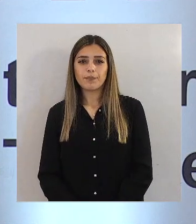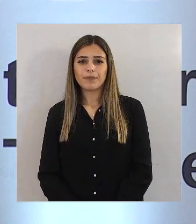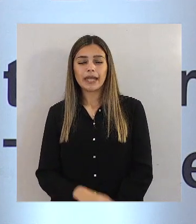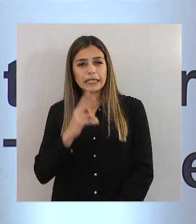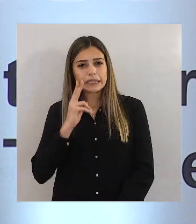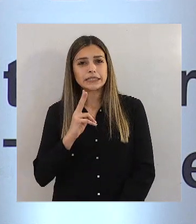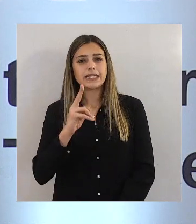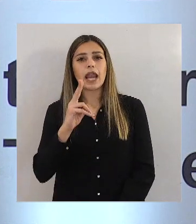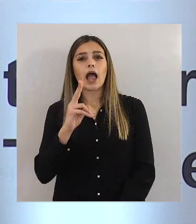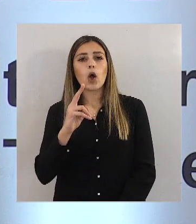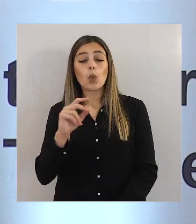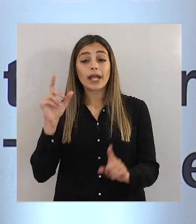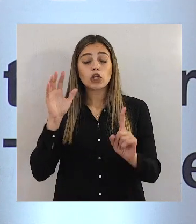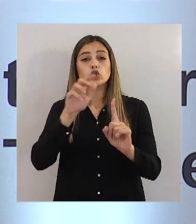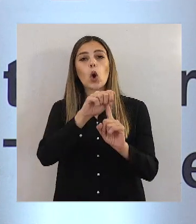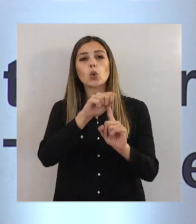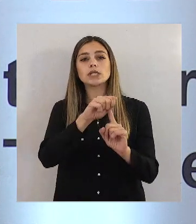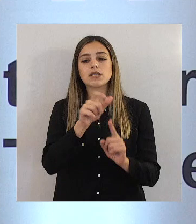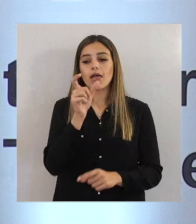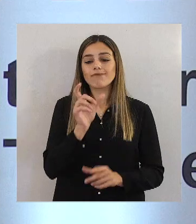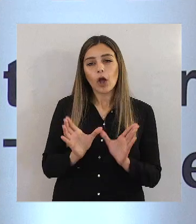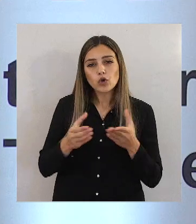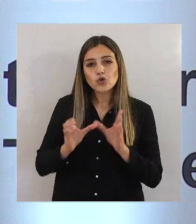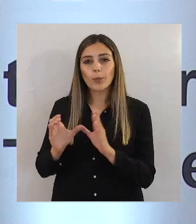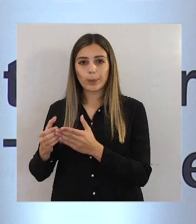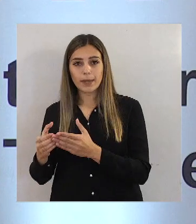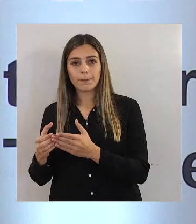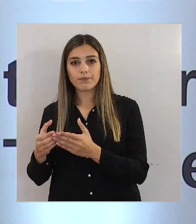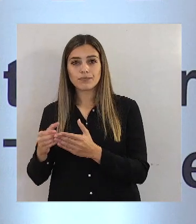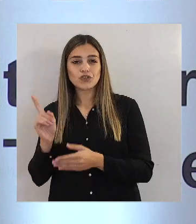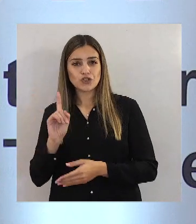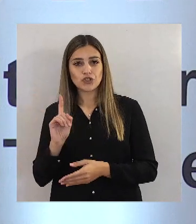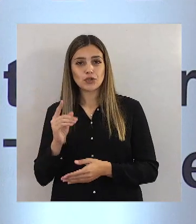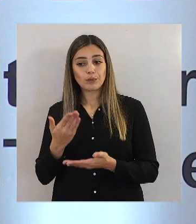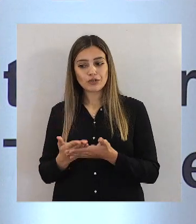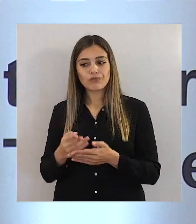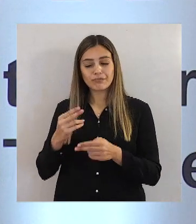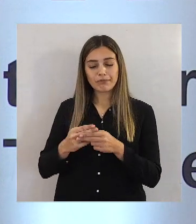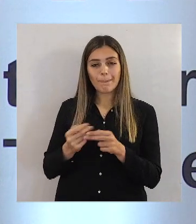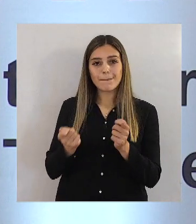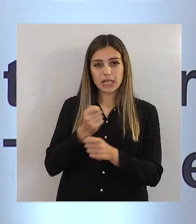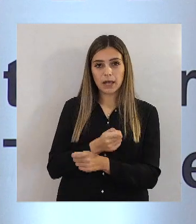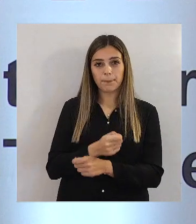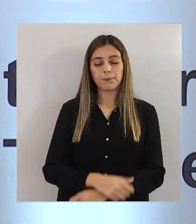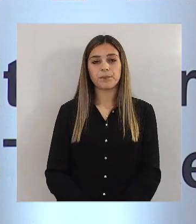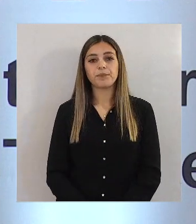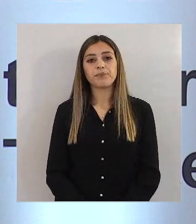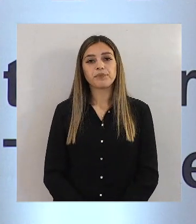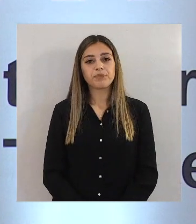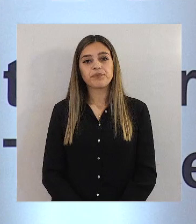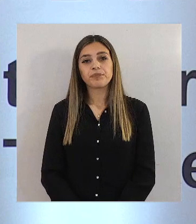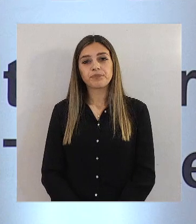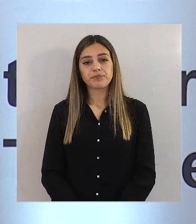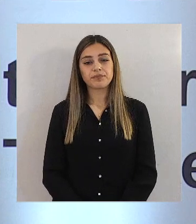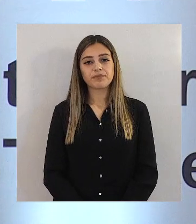different stakeholders play in their effective implementation. Experience has shown us time and time